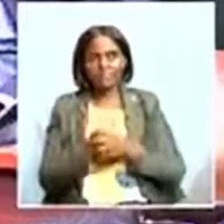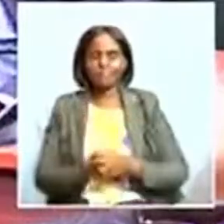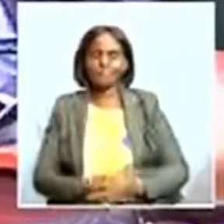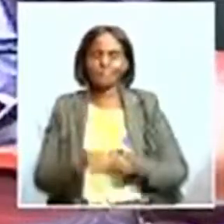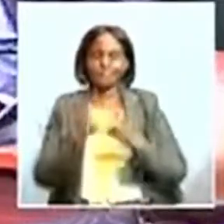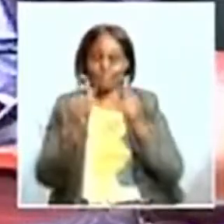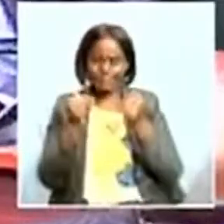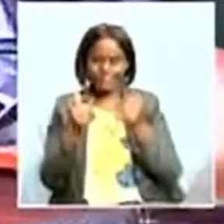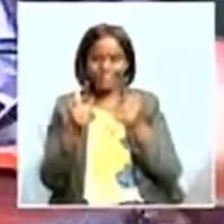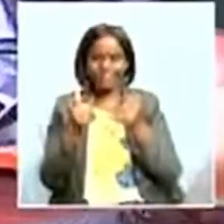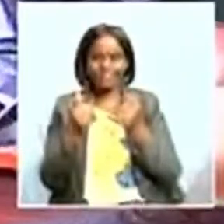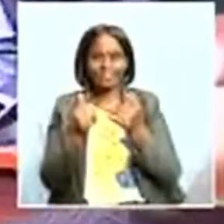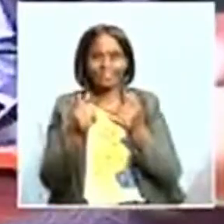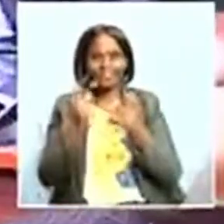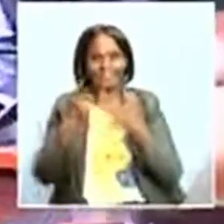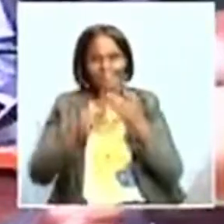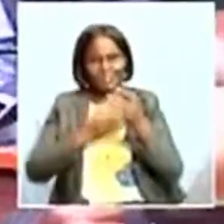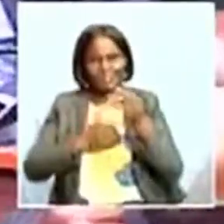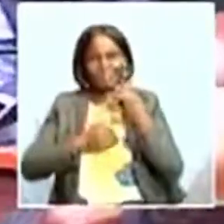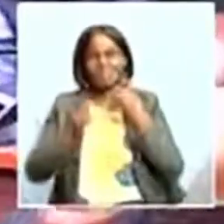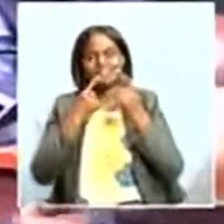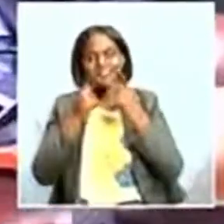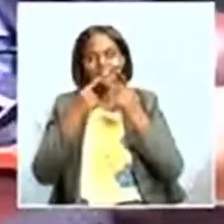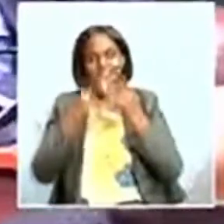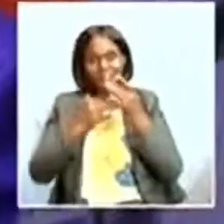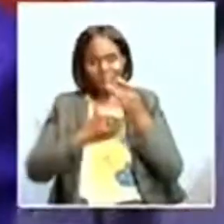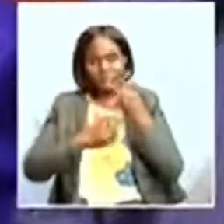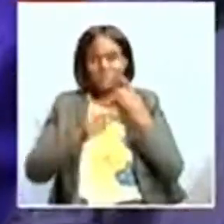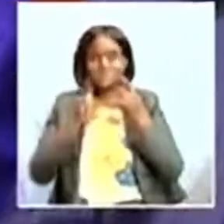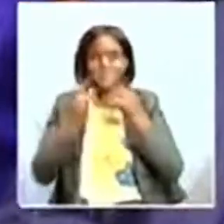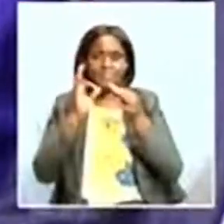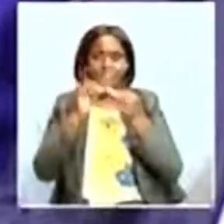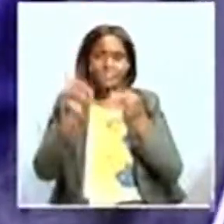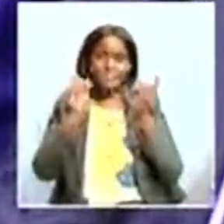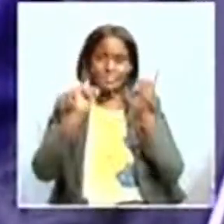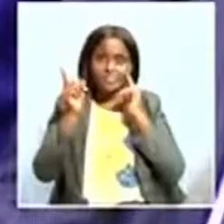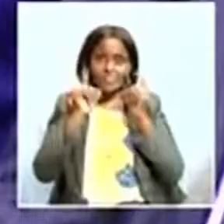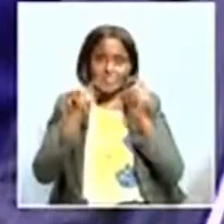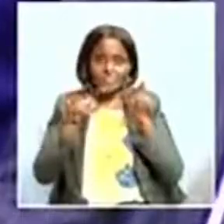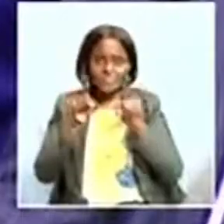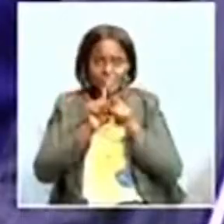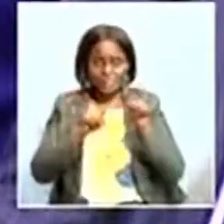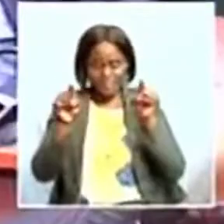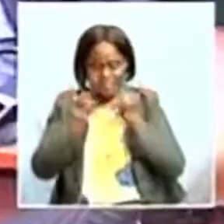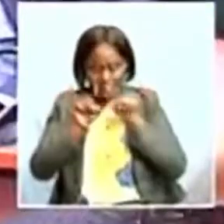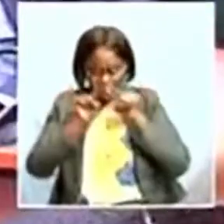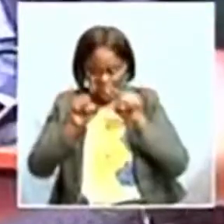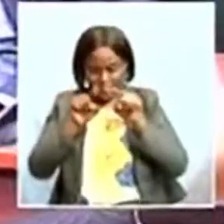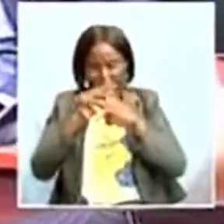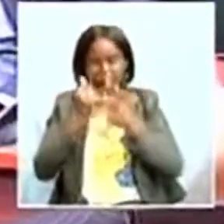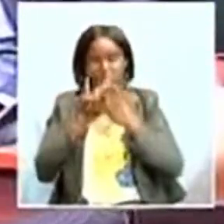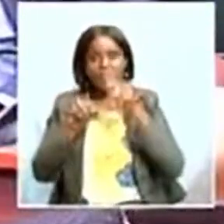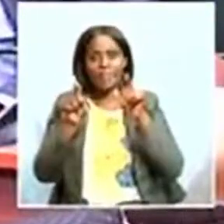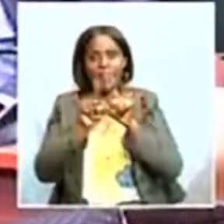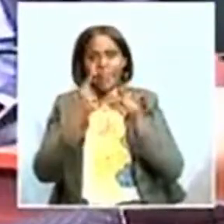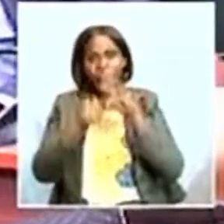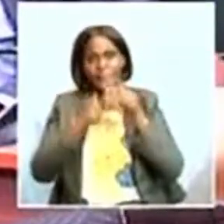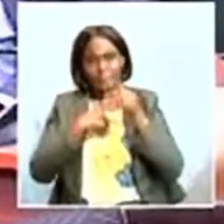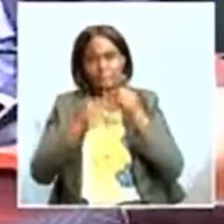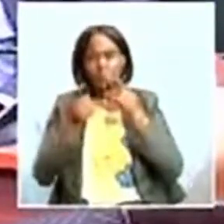so, but what I said, if you heard me, I said concurrently. And it's actually me who was